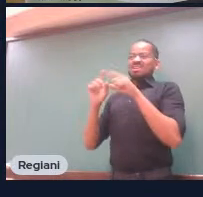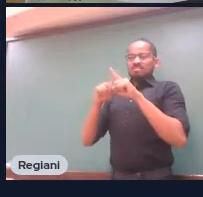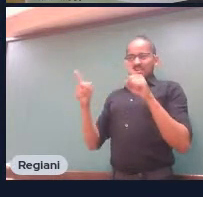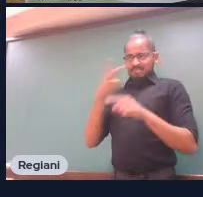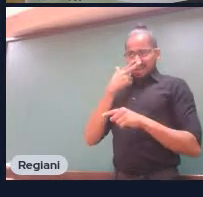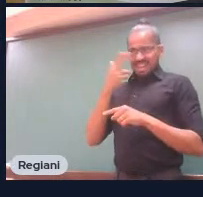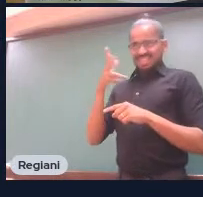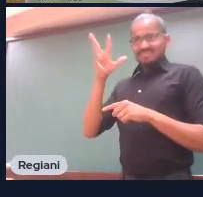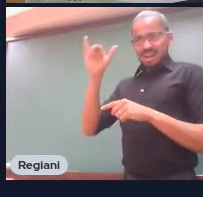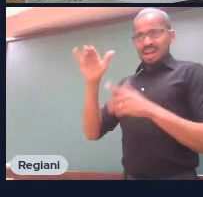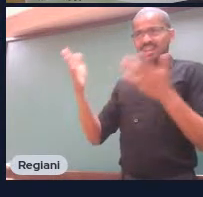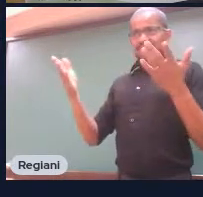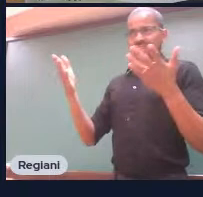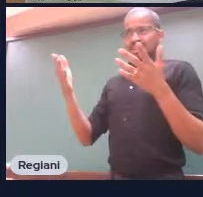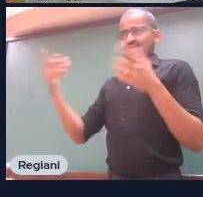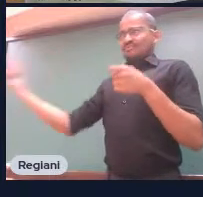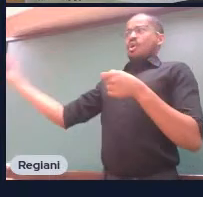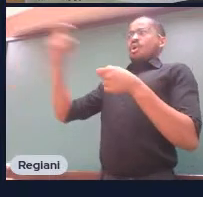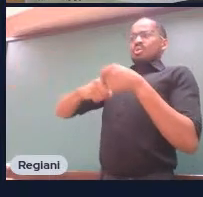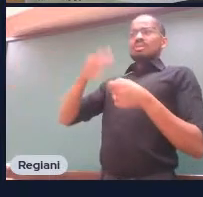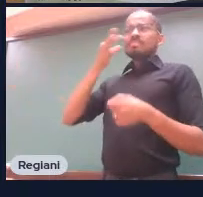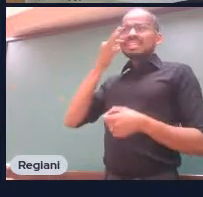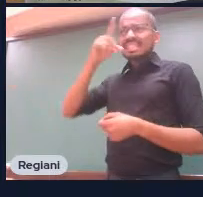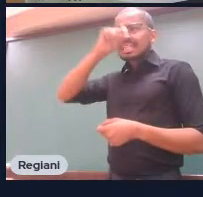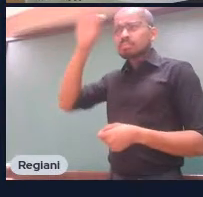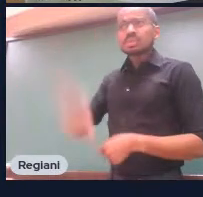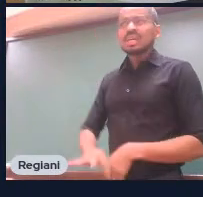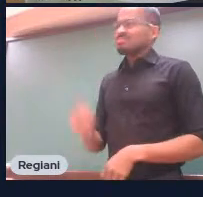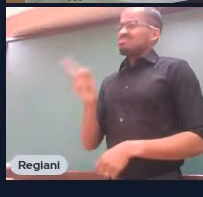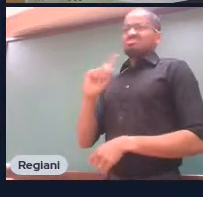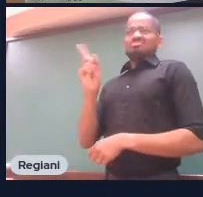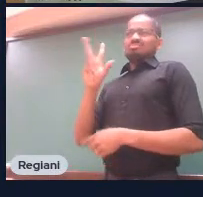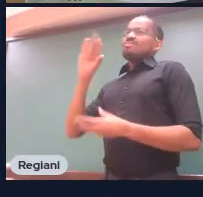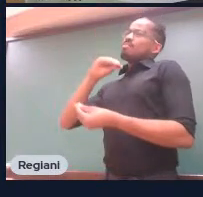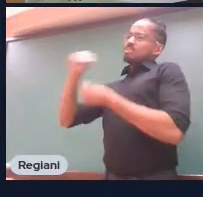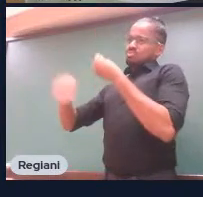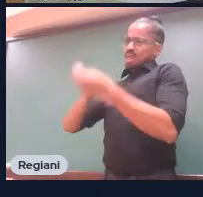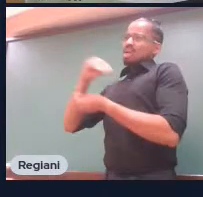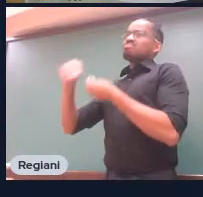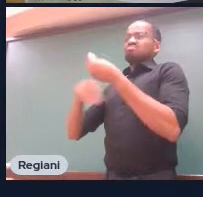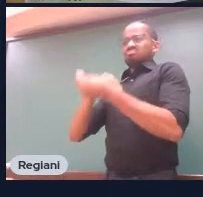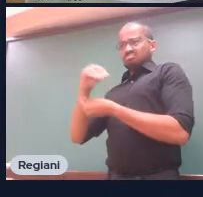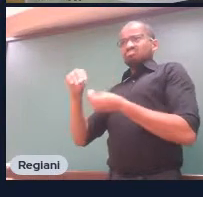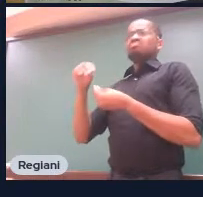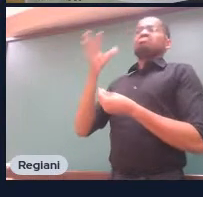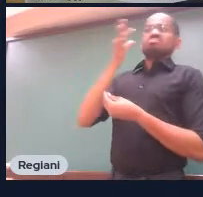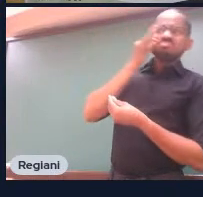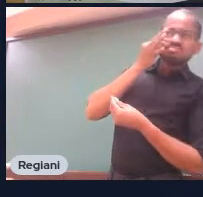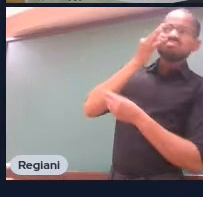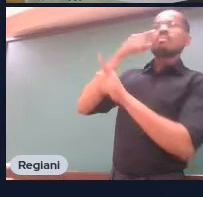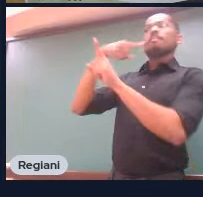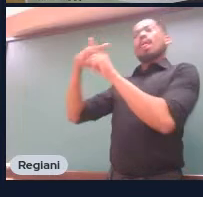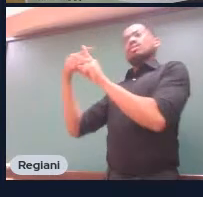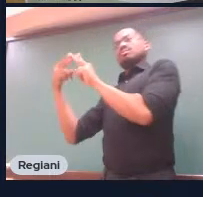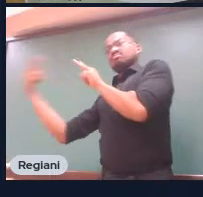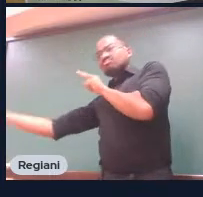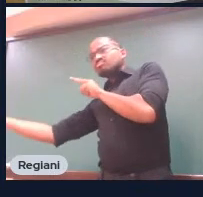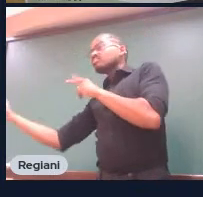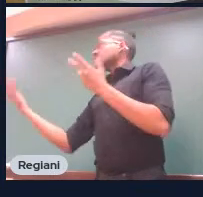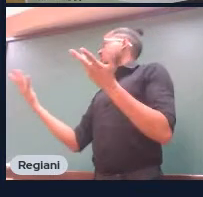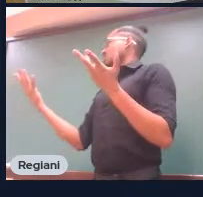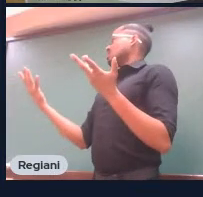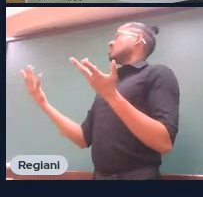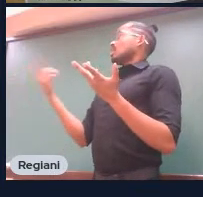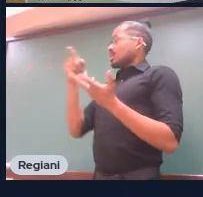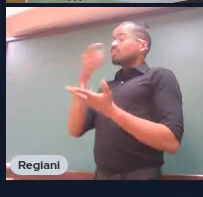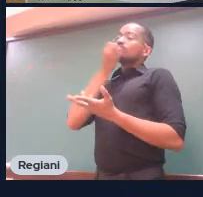more hybrid conferences. And it has the added advantage, and it was kickstarted by